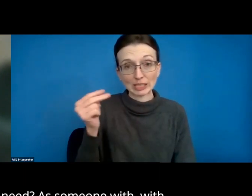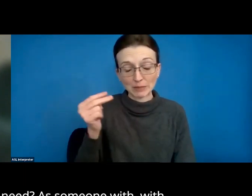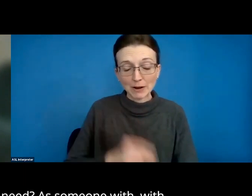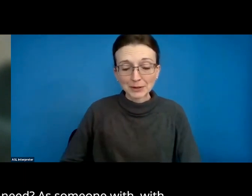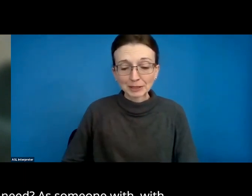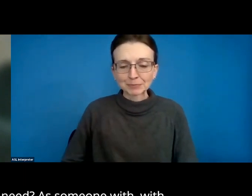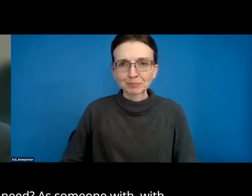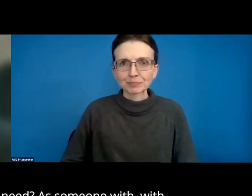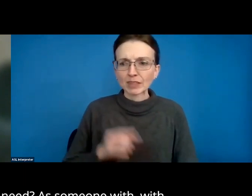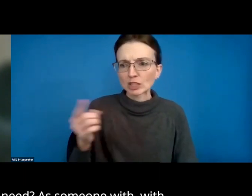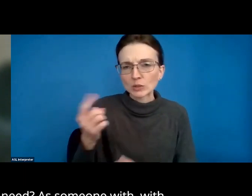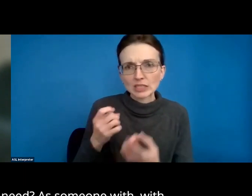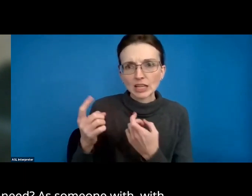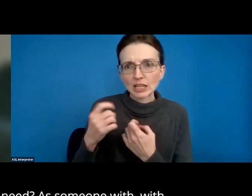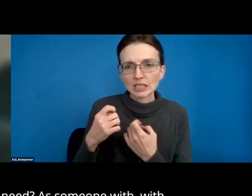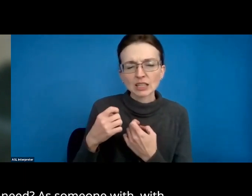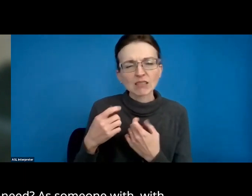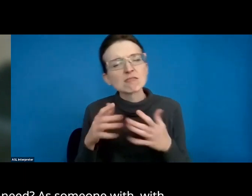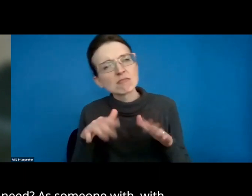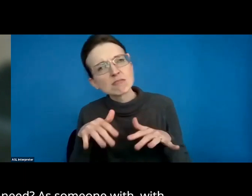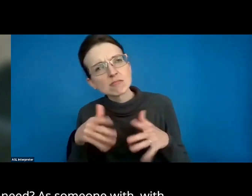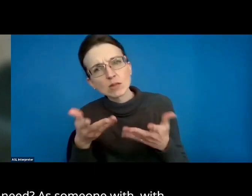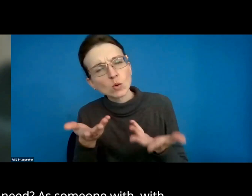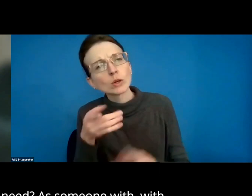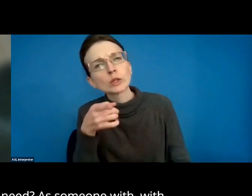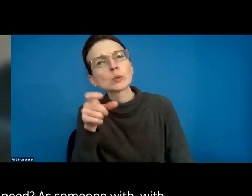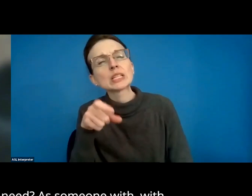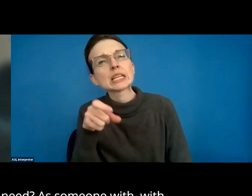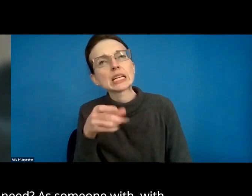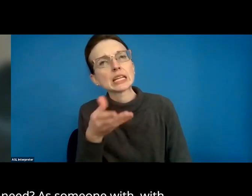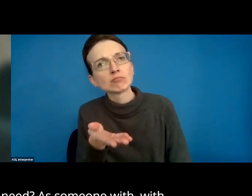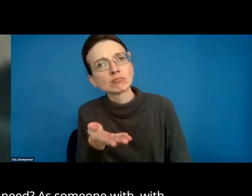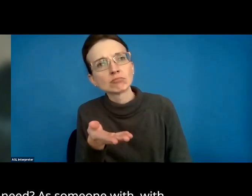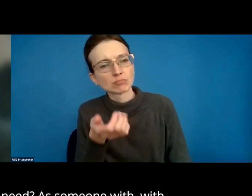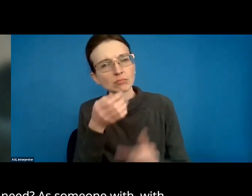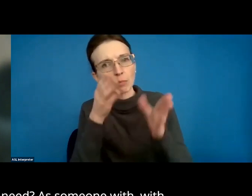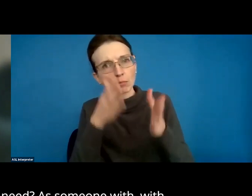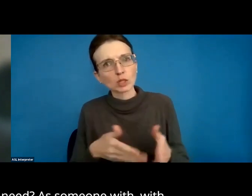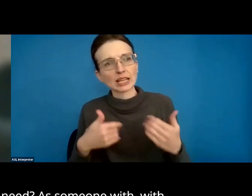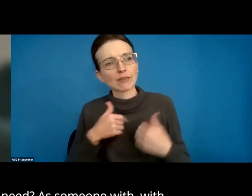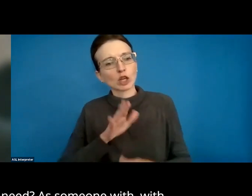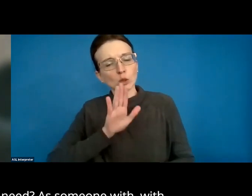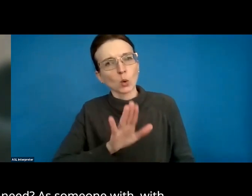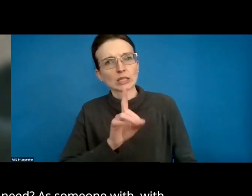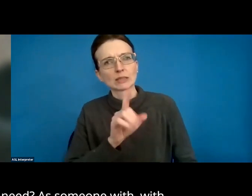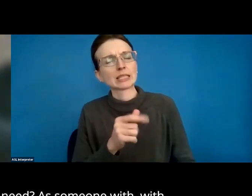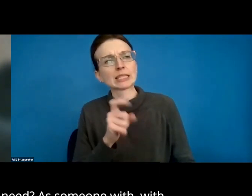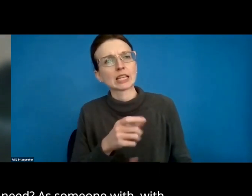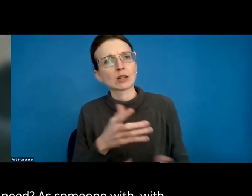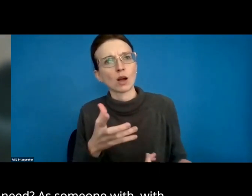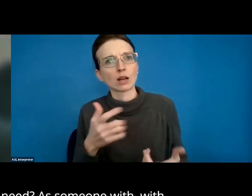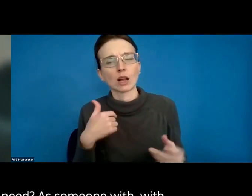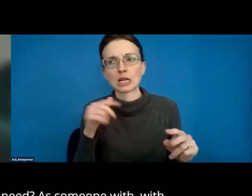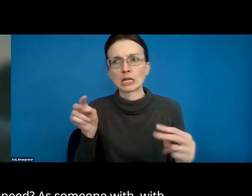and asking, what do you need as someone with your disability? And I looked at